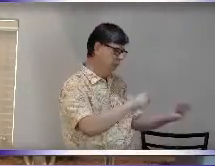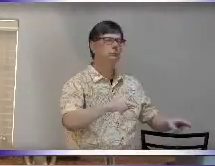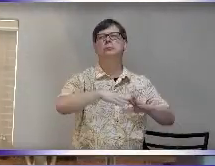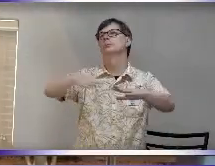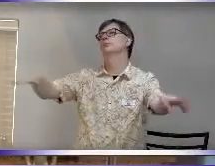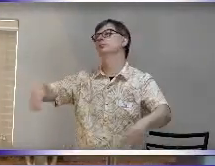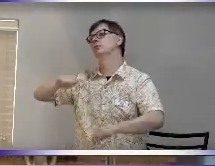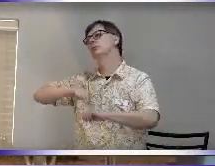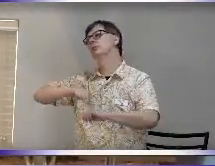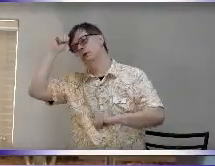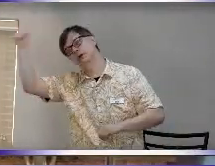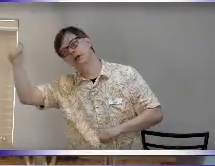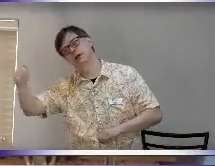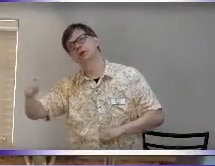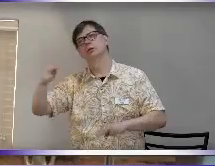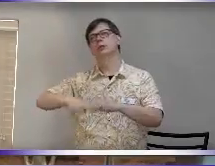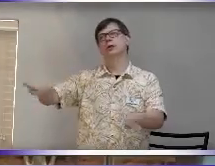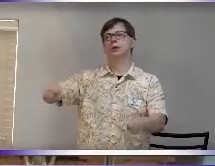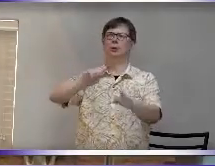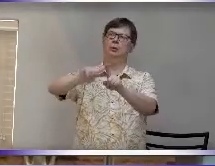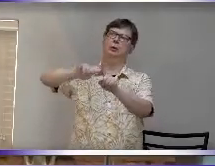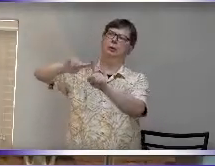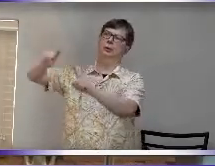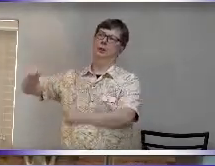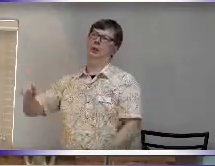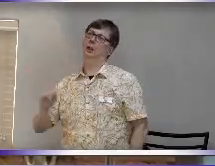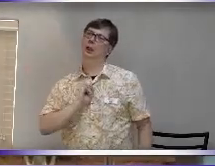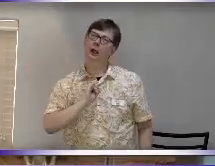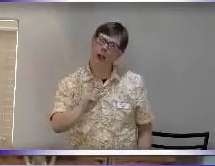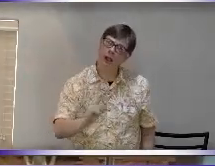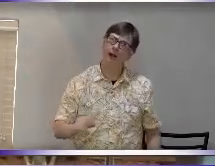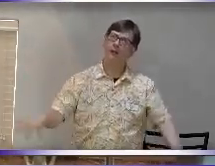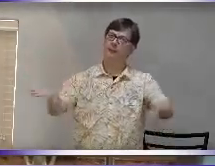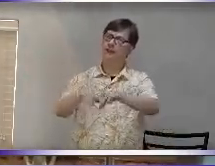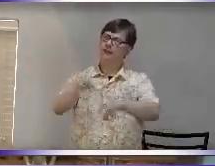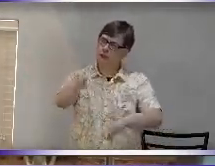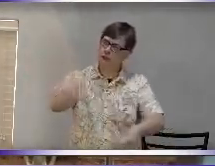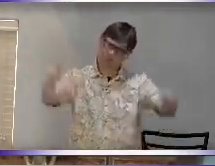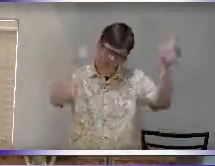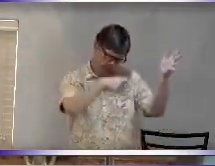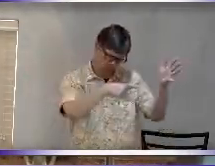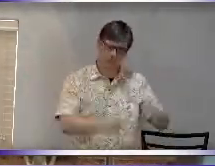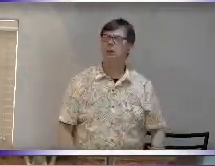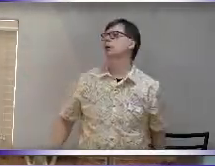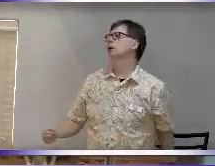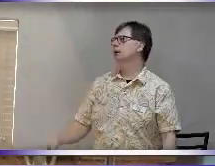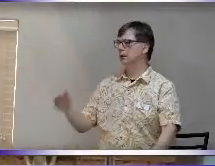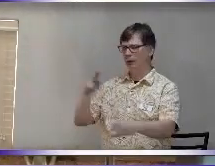out beyond right and wrong. I'll meet you there. And so as we think about